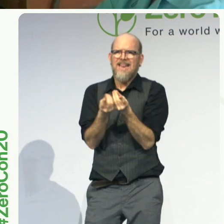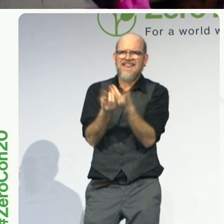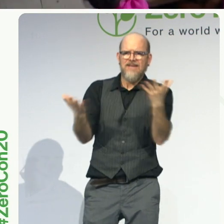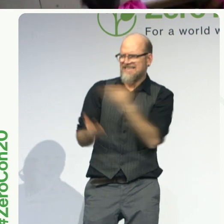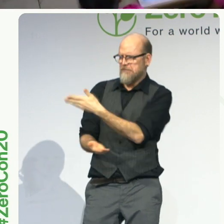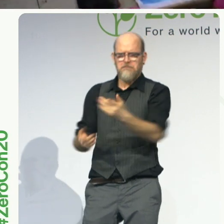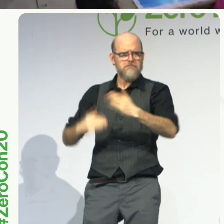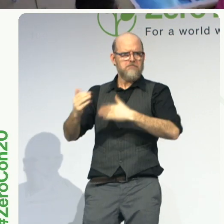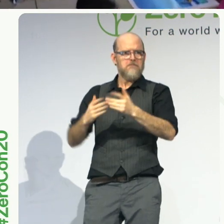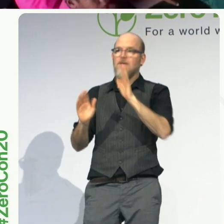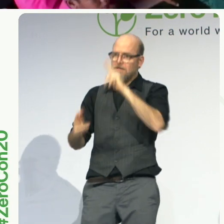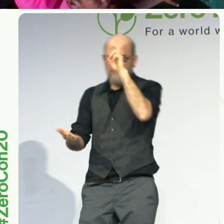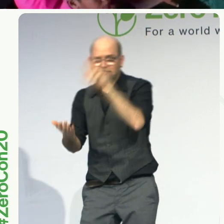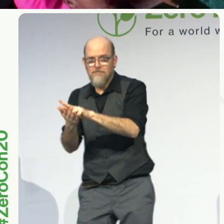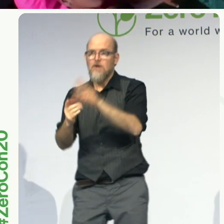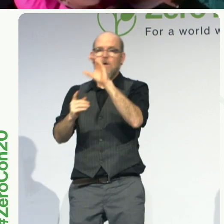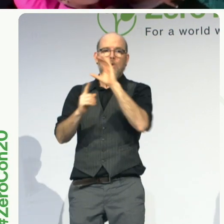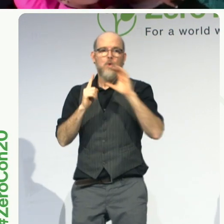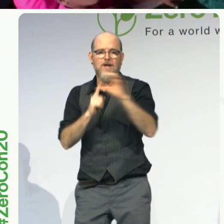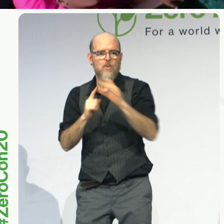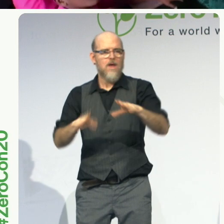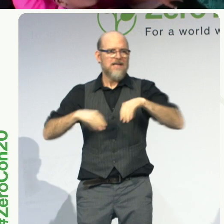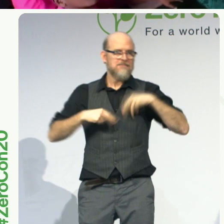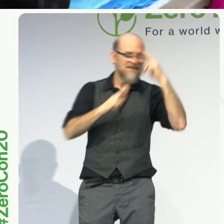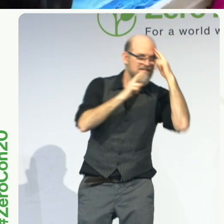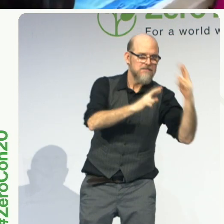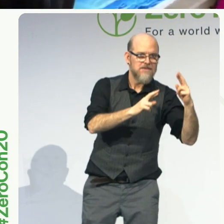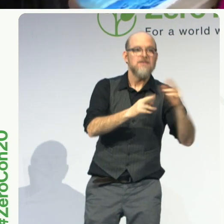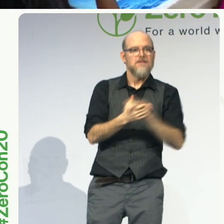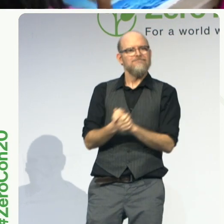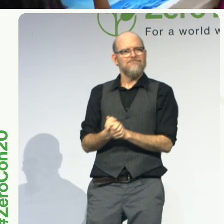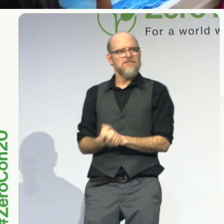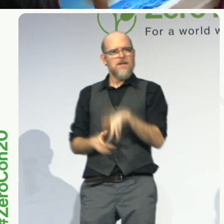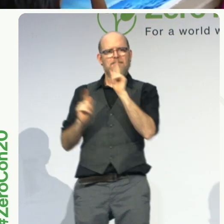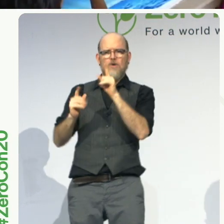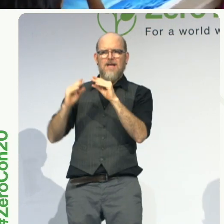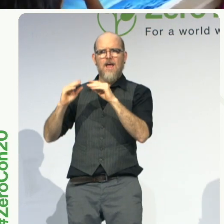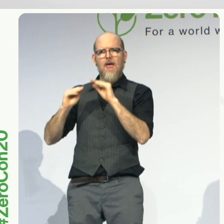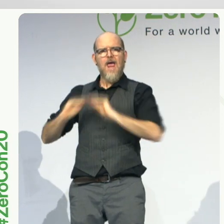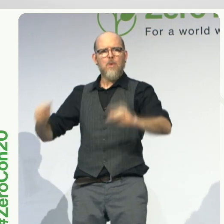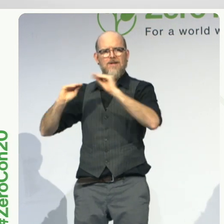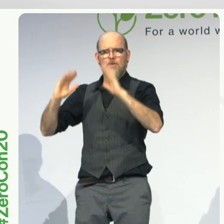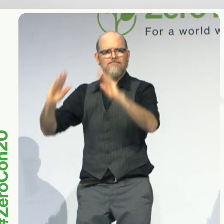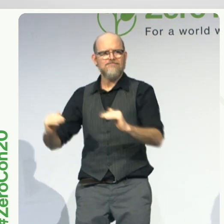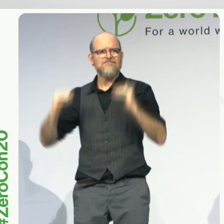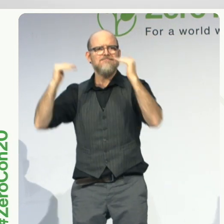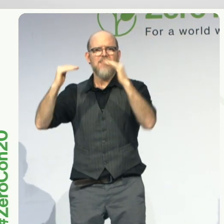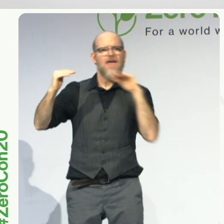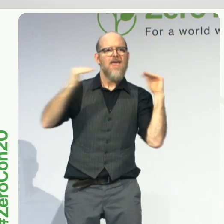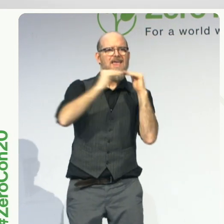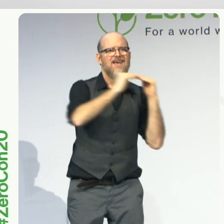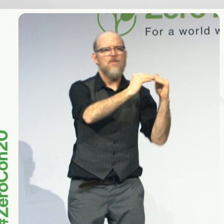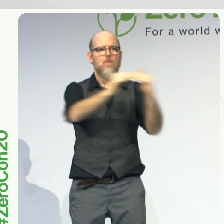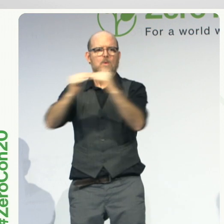and acceptance. It ensures inclusive and equitable quality education and promotes lifelong learning